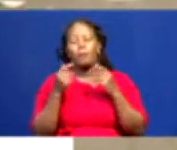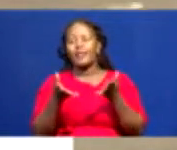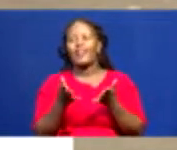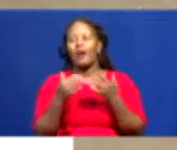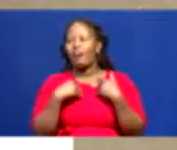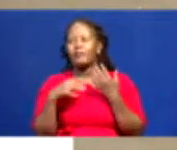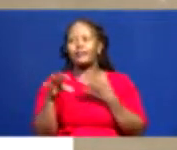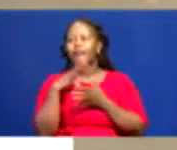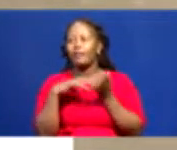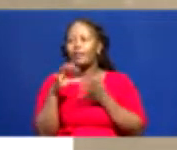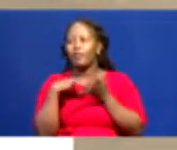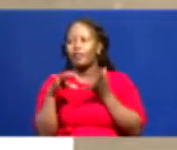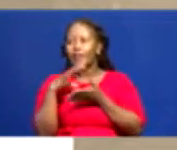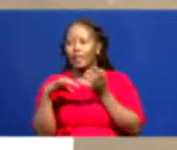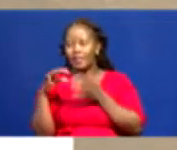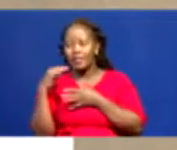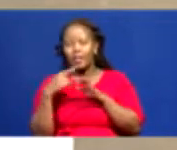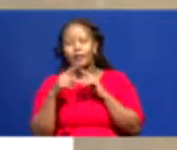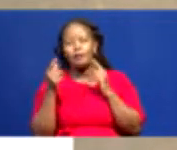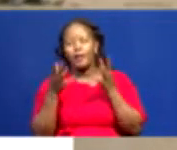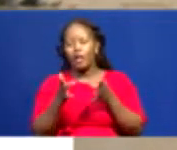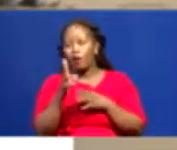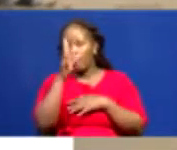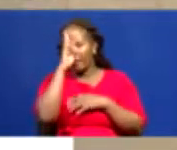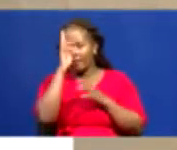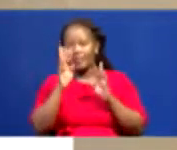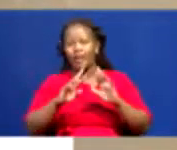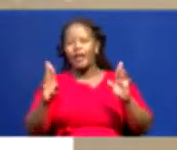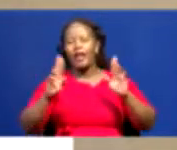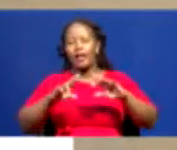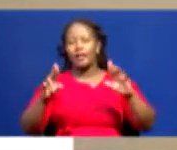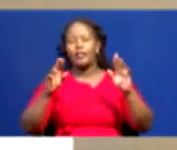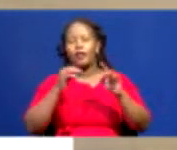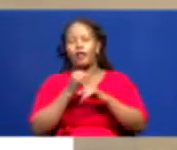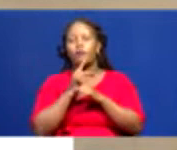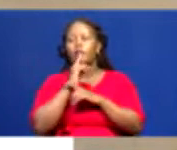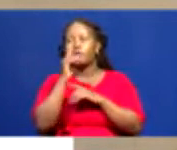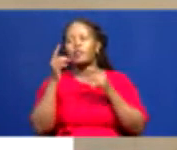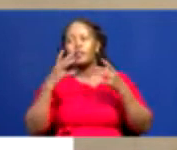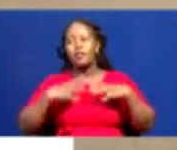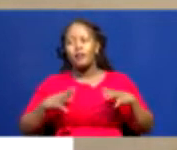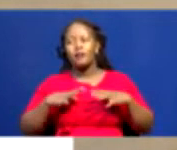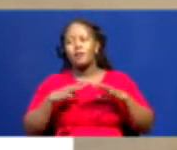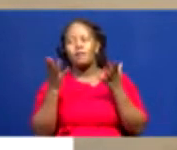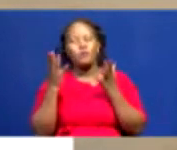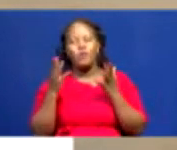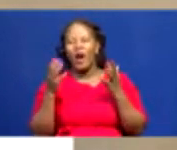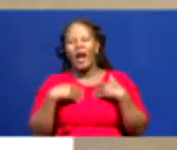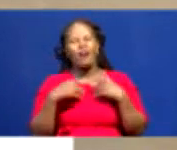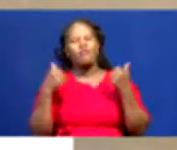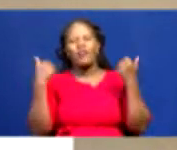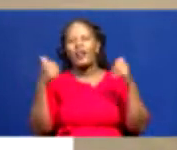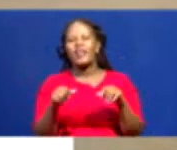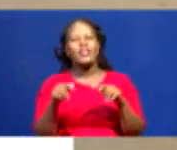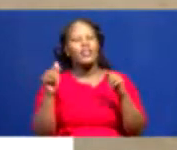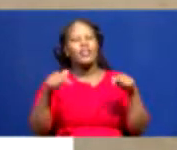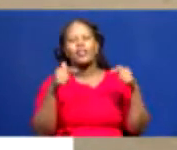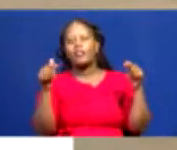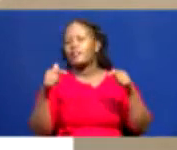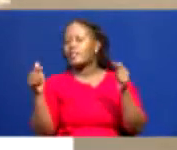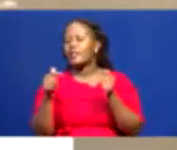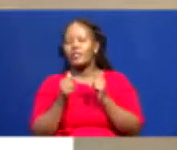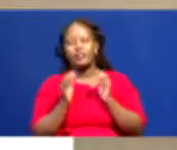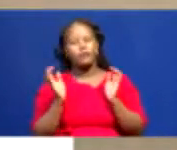but police officers have been on toes just to ensure that these demonstrators do not cause more chaos around here.